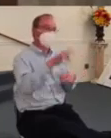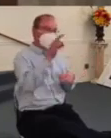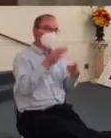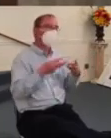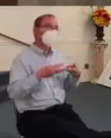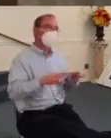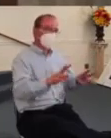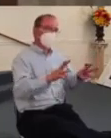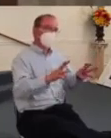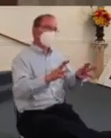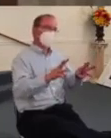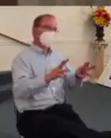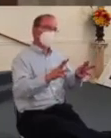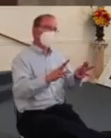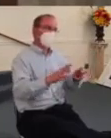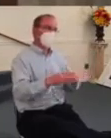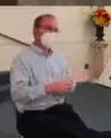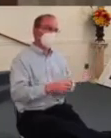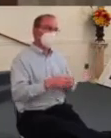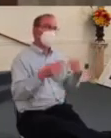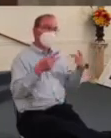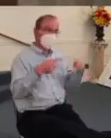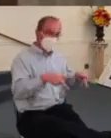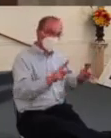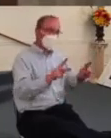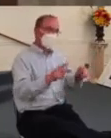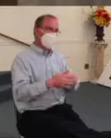Opportunity, and she took advantage.